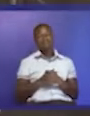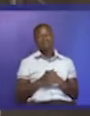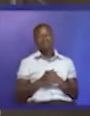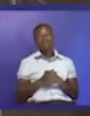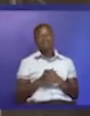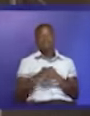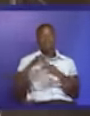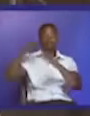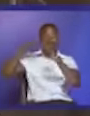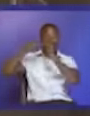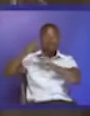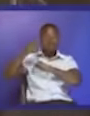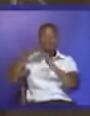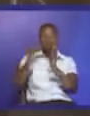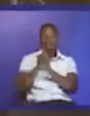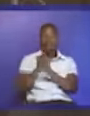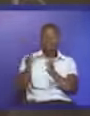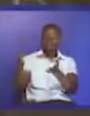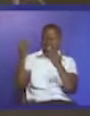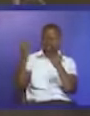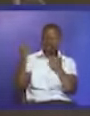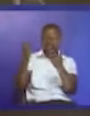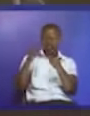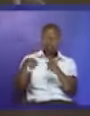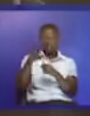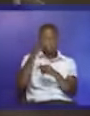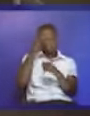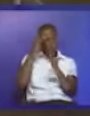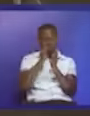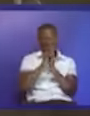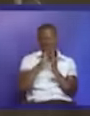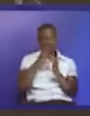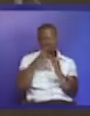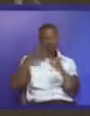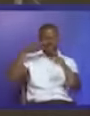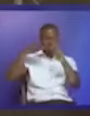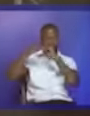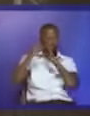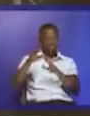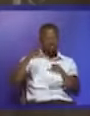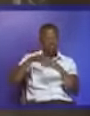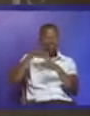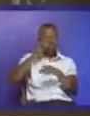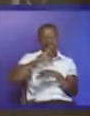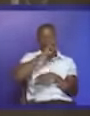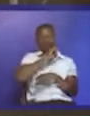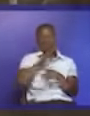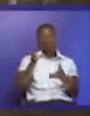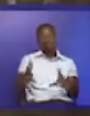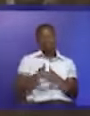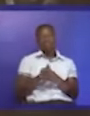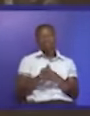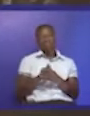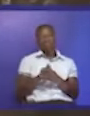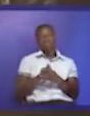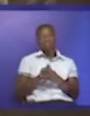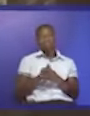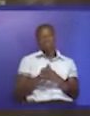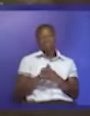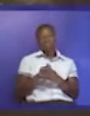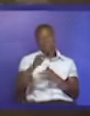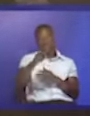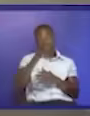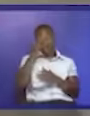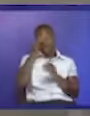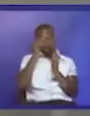Elisha said, let him come, and he will know that there is a prophet in Israel. There is a prophet in